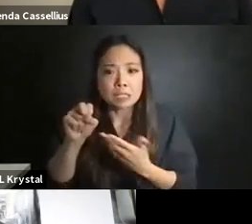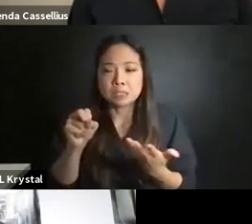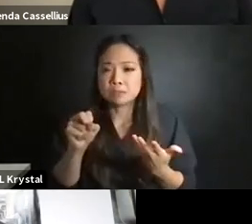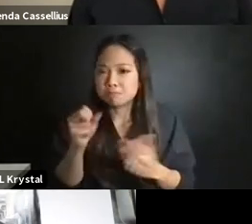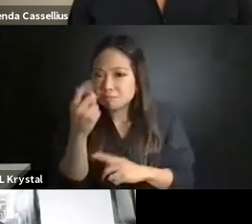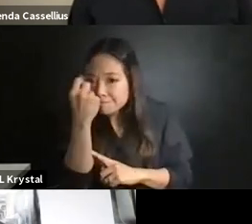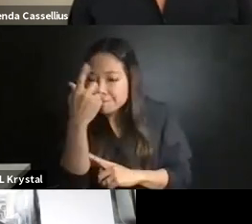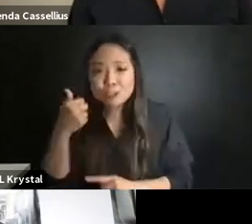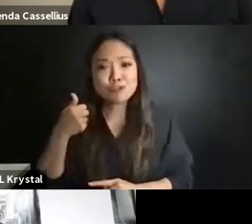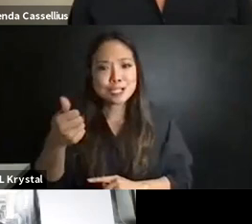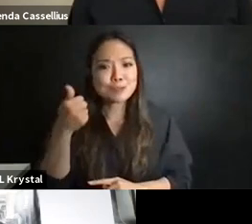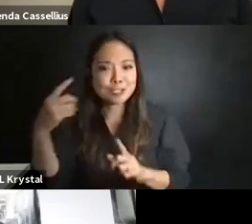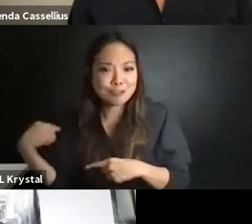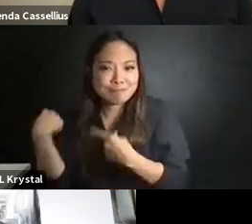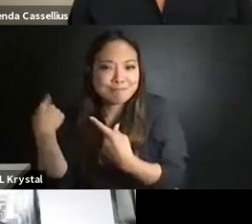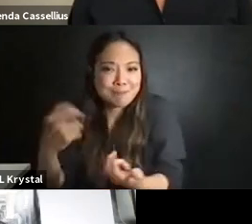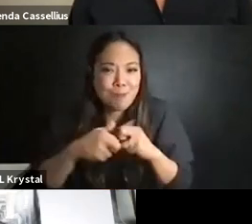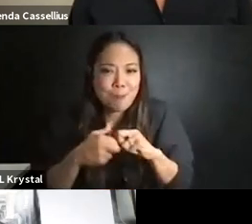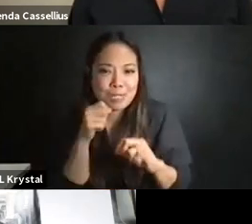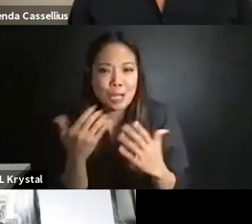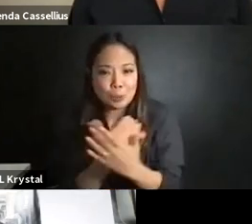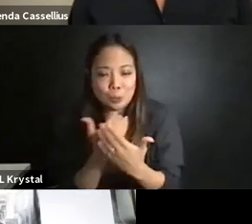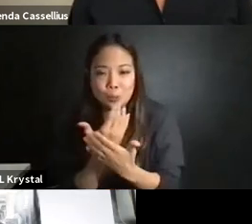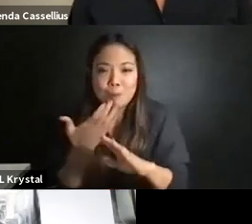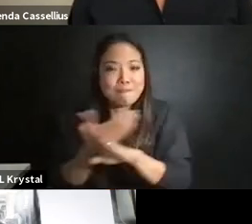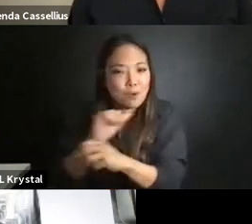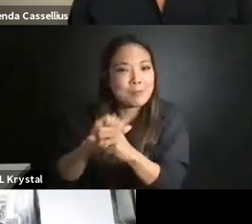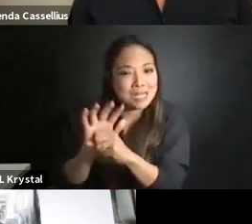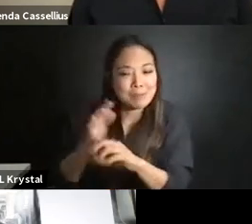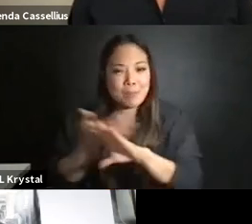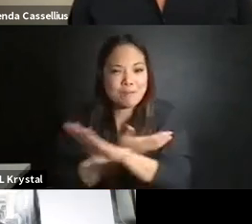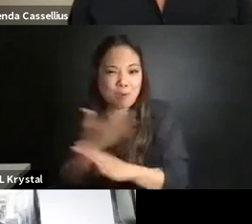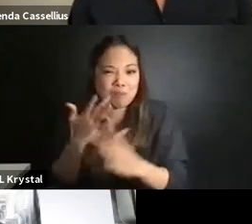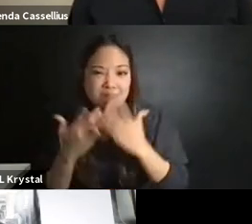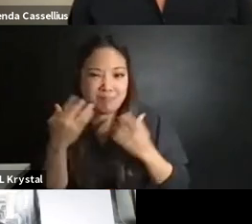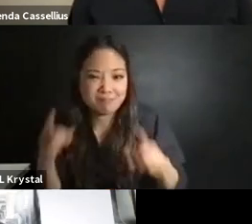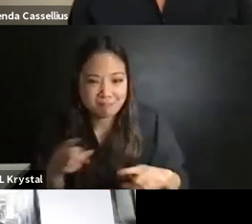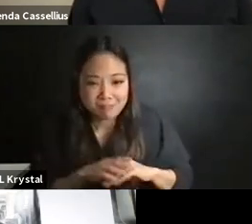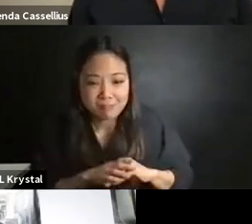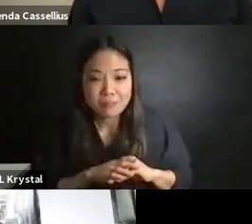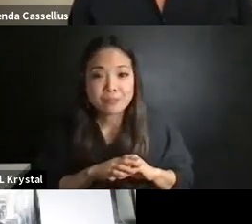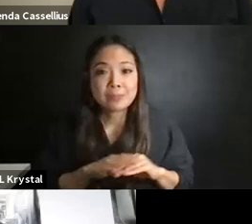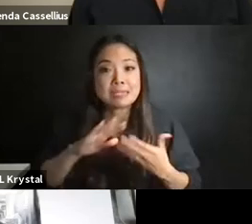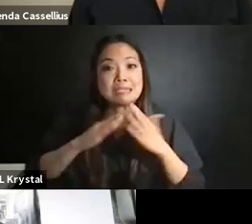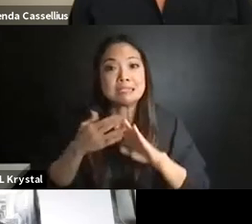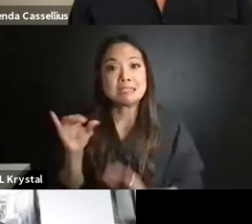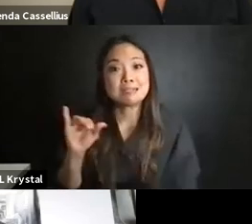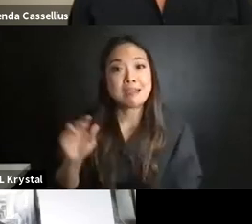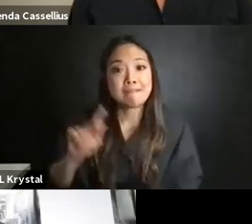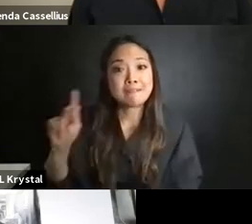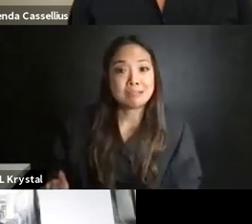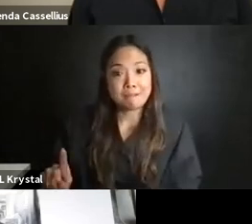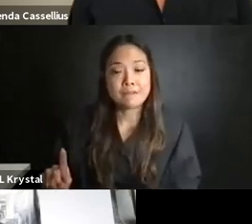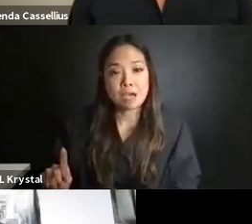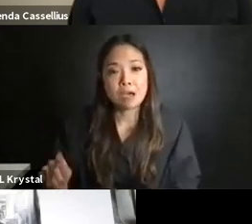always been a chronic problem before the shortage and before the pandemic cities like philadelphia are paying families a monthly stipend to drive their